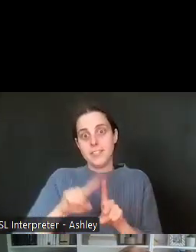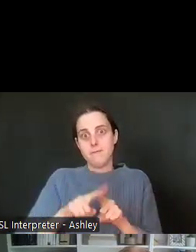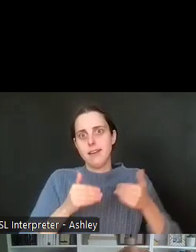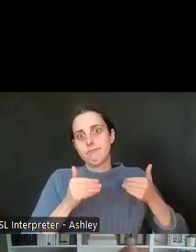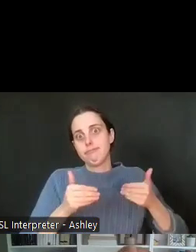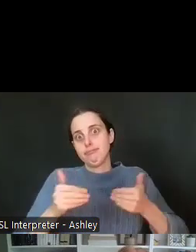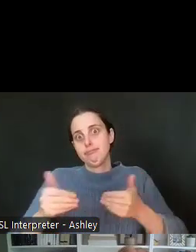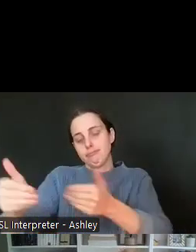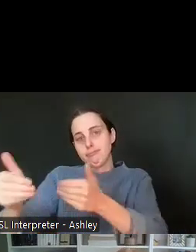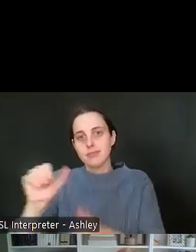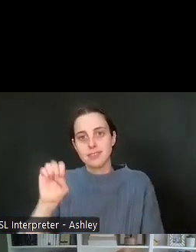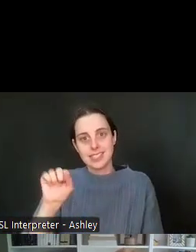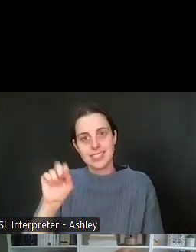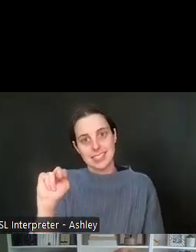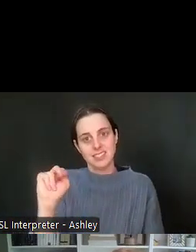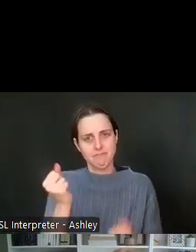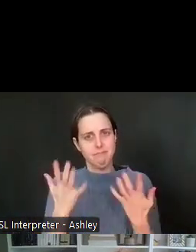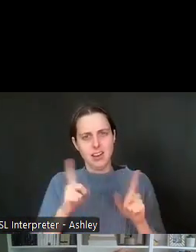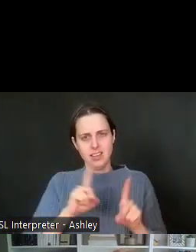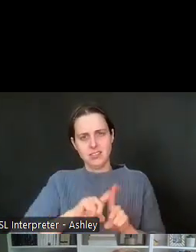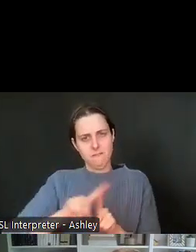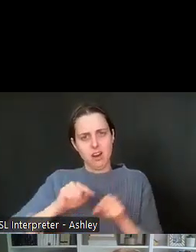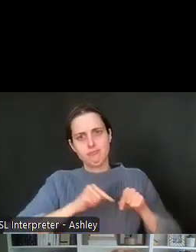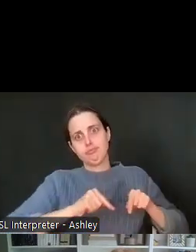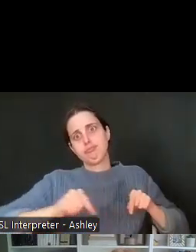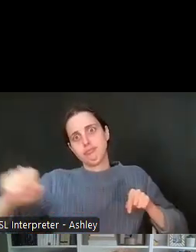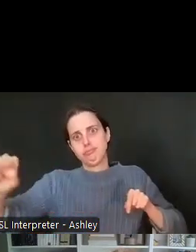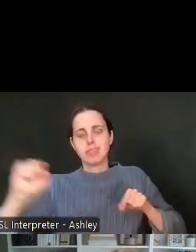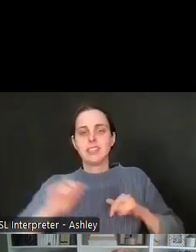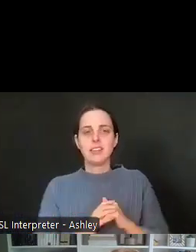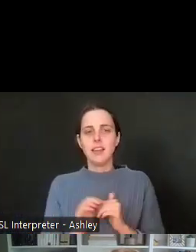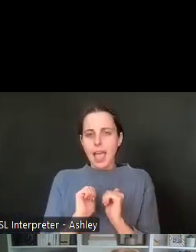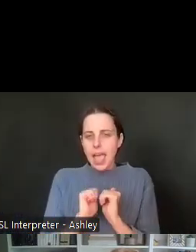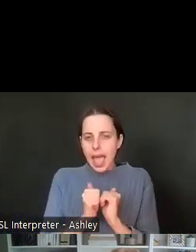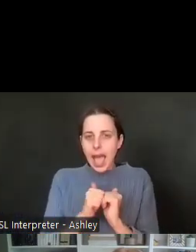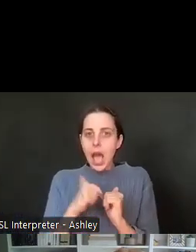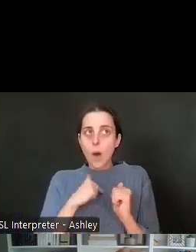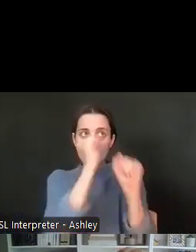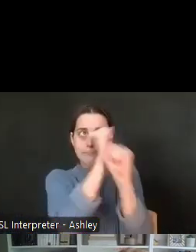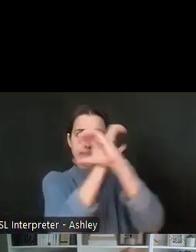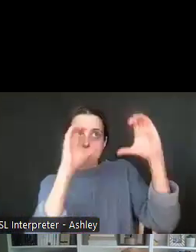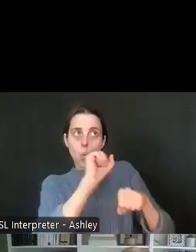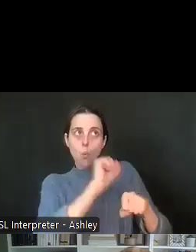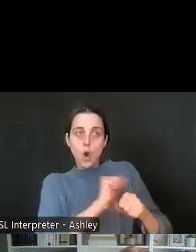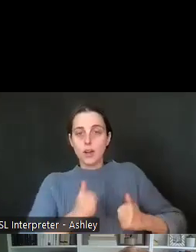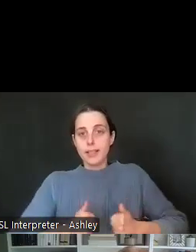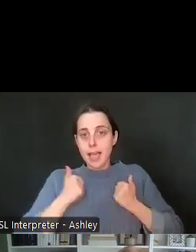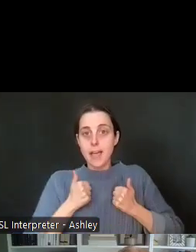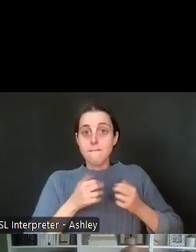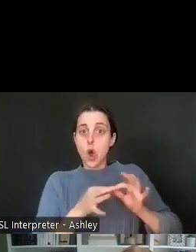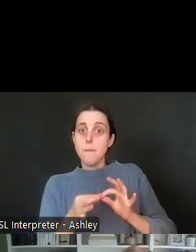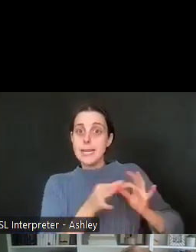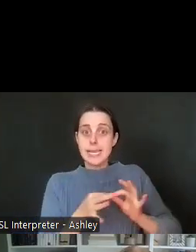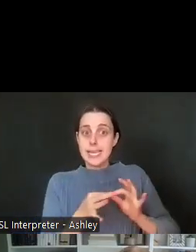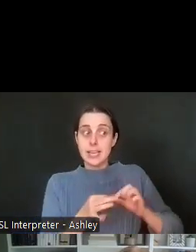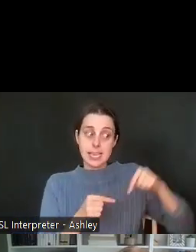life. And the way that I would define work-life harmony in one of those seasons is very different than the